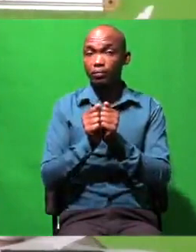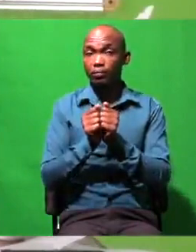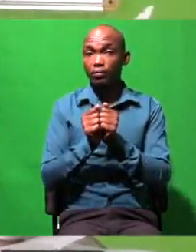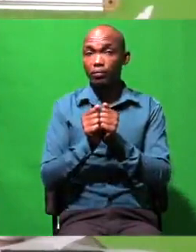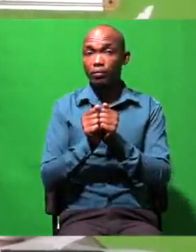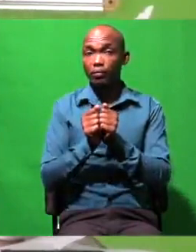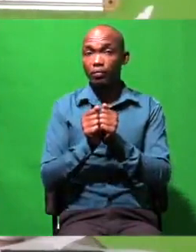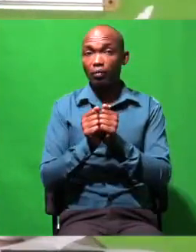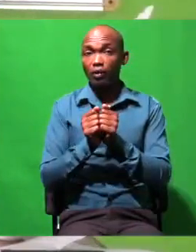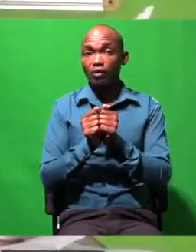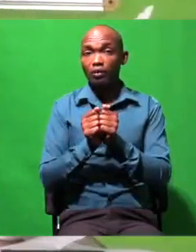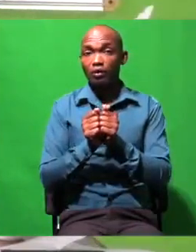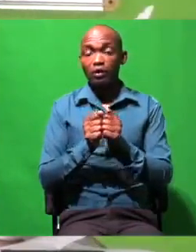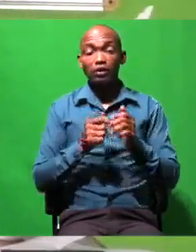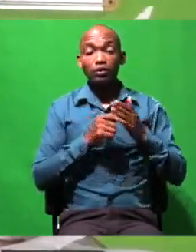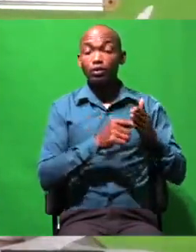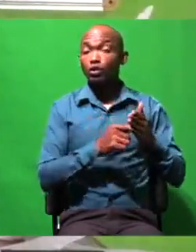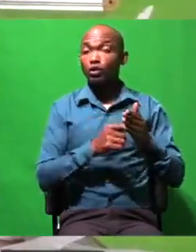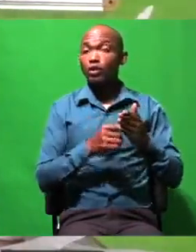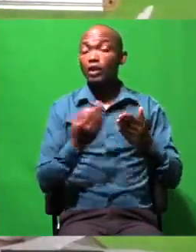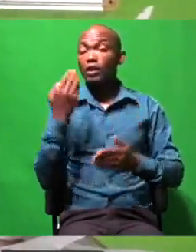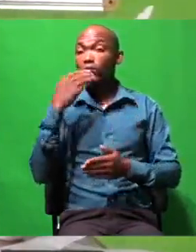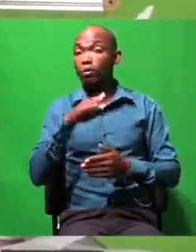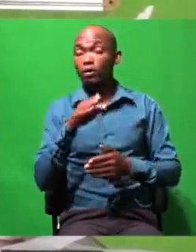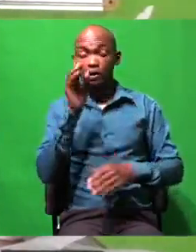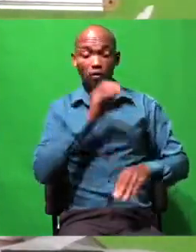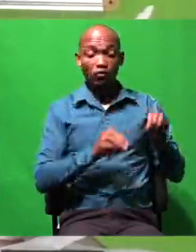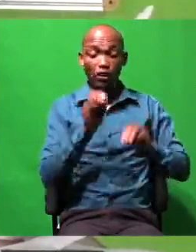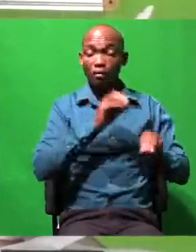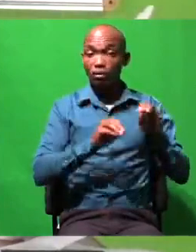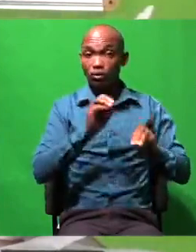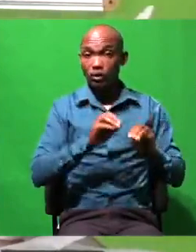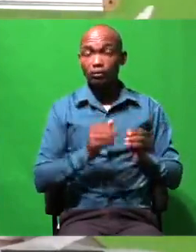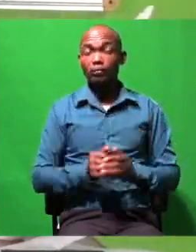to prove the importance of chemistry.